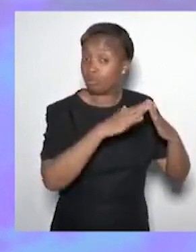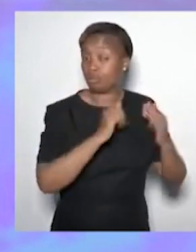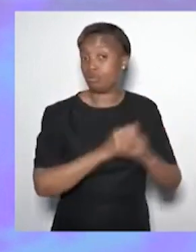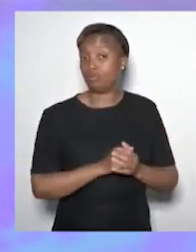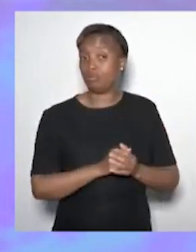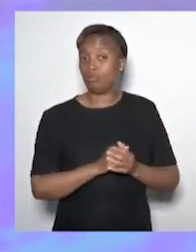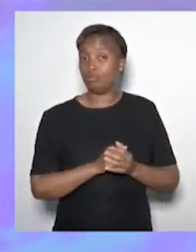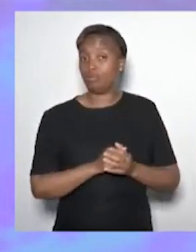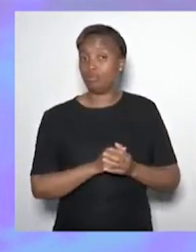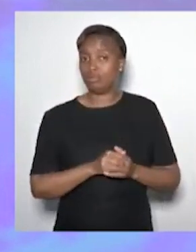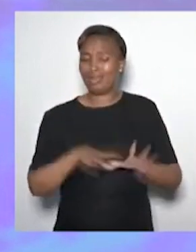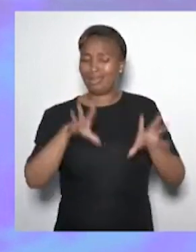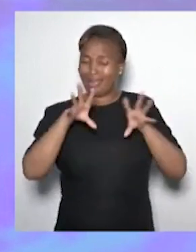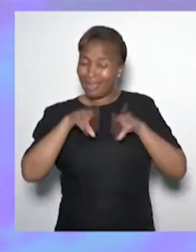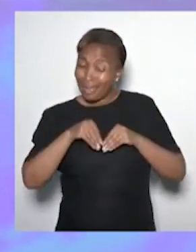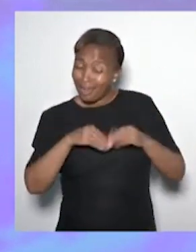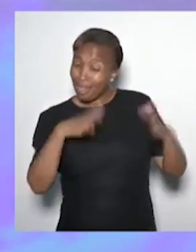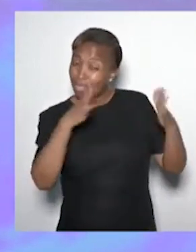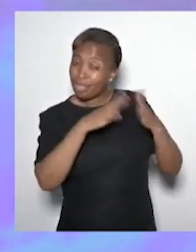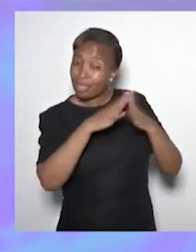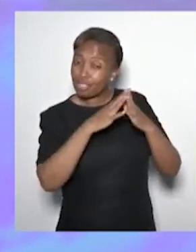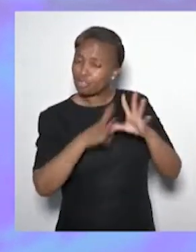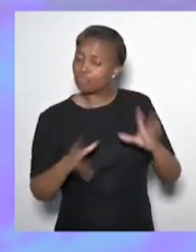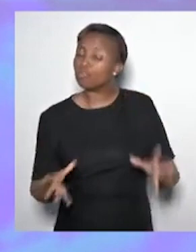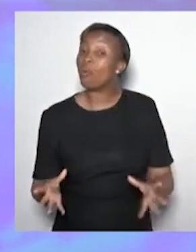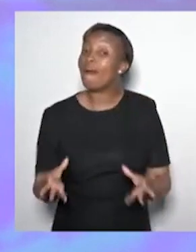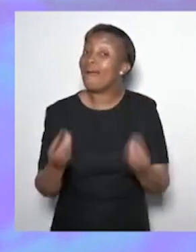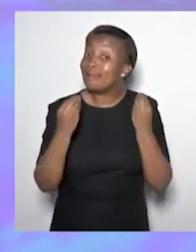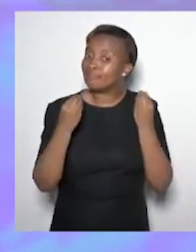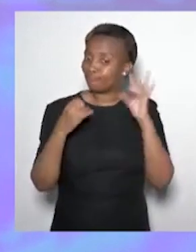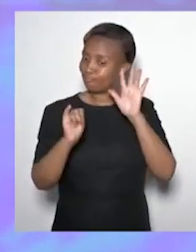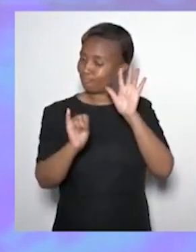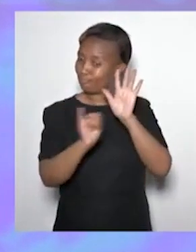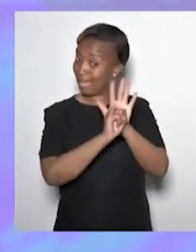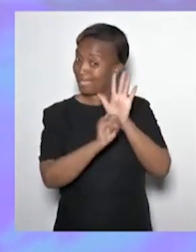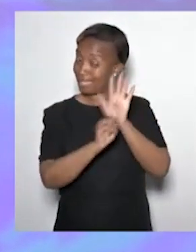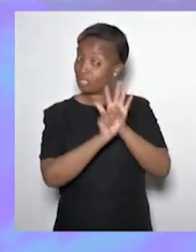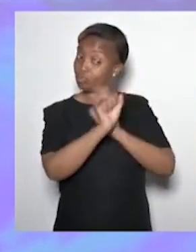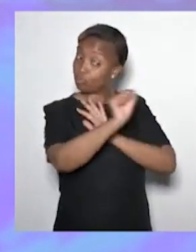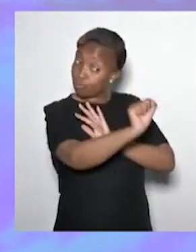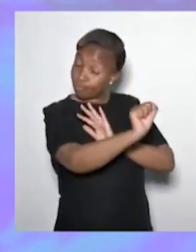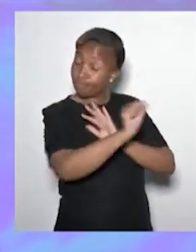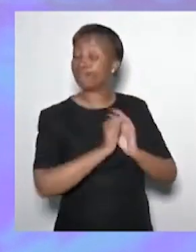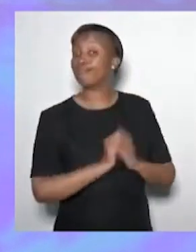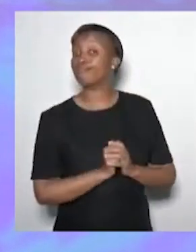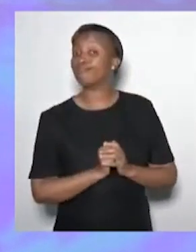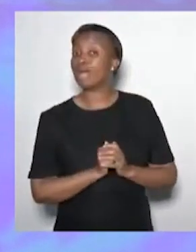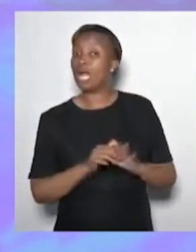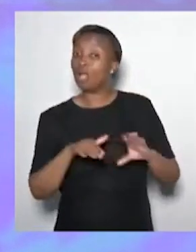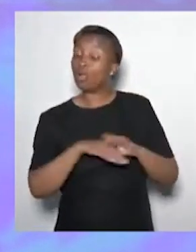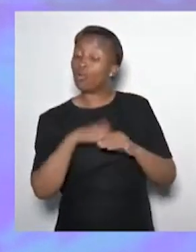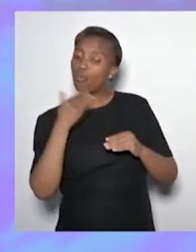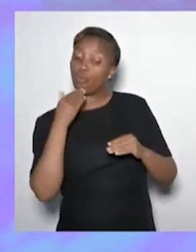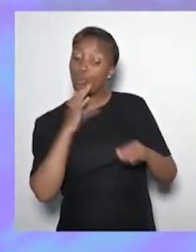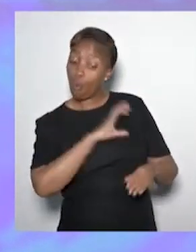Let the church discover her identity in